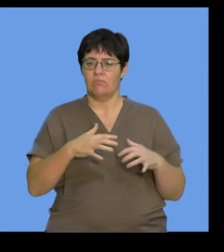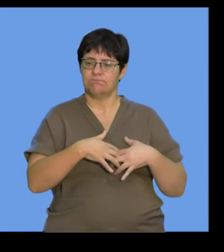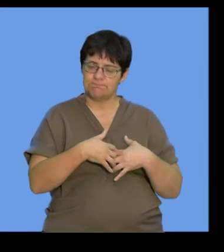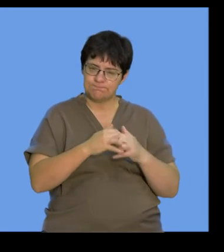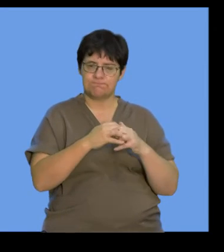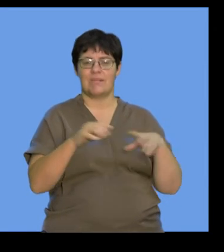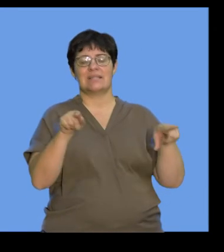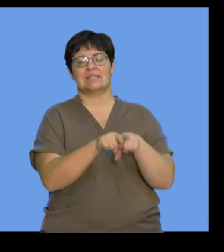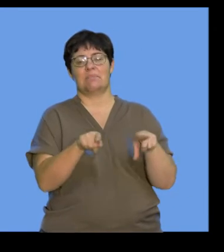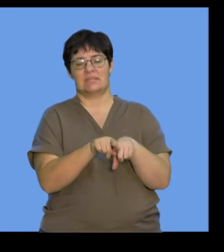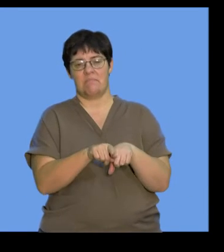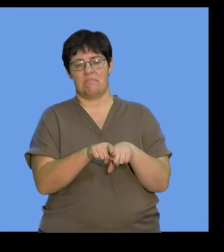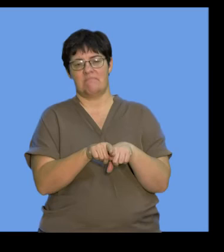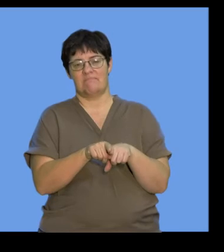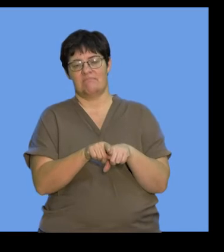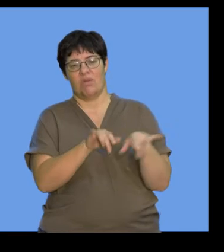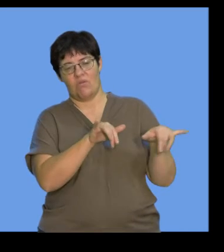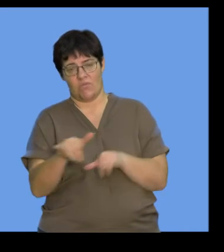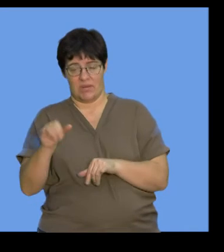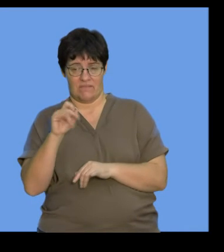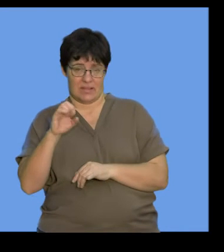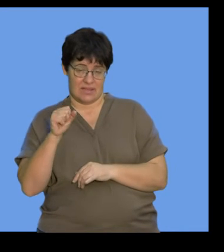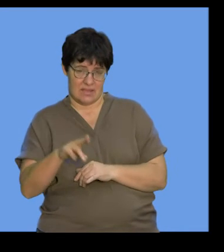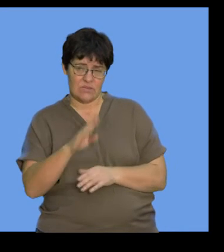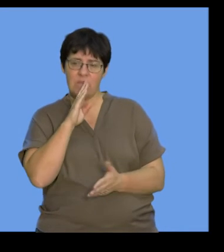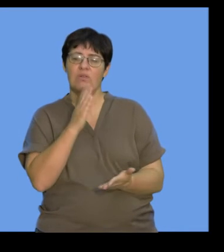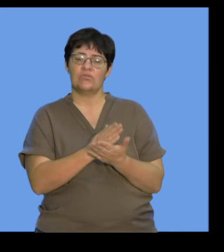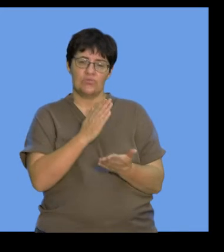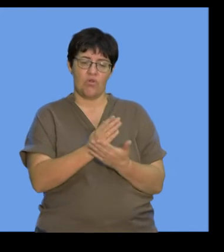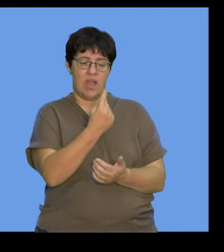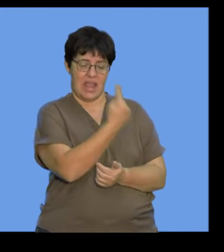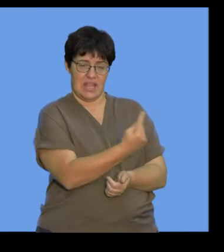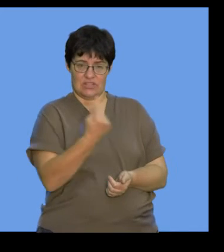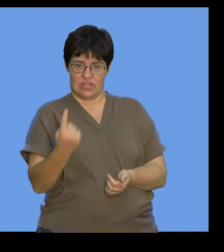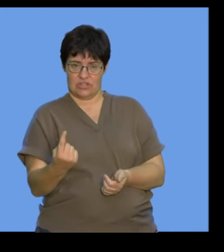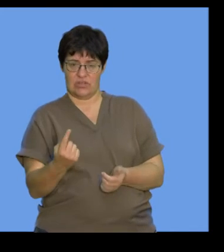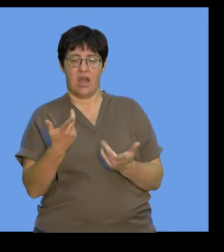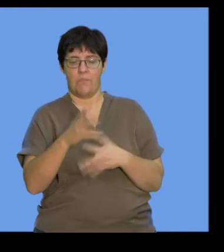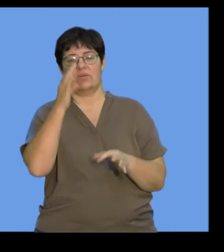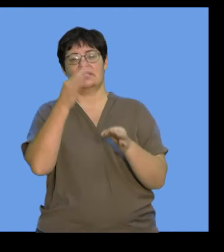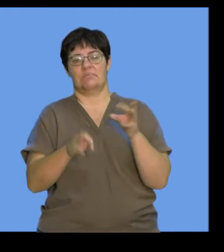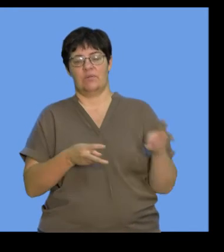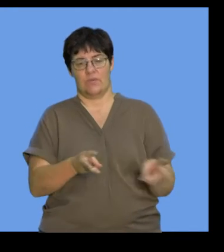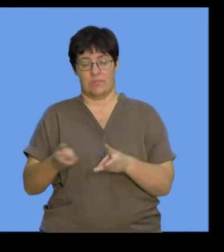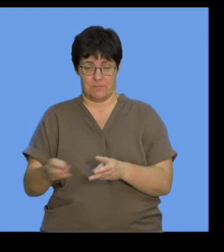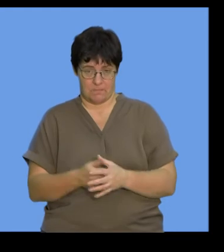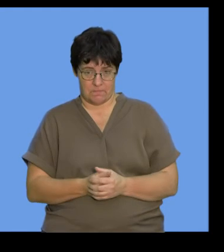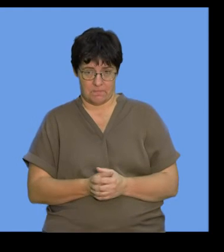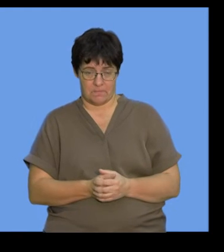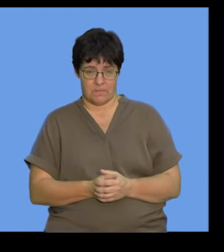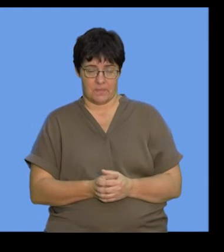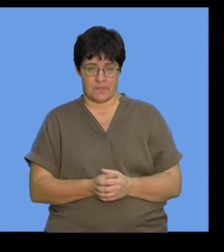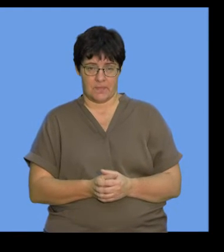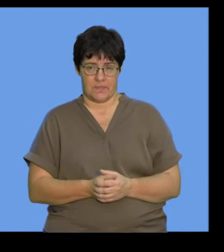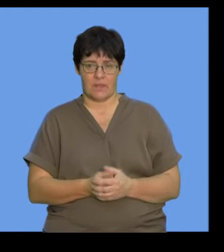are creating the same common factor and making sure that each bracket is in its simplest form. Now